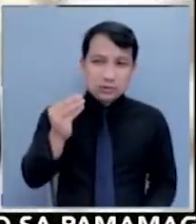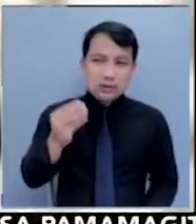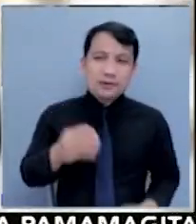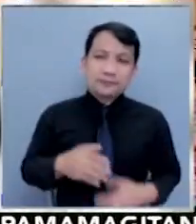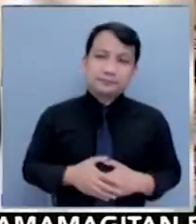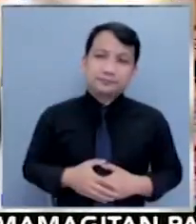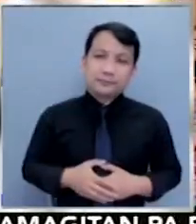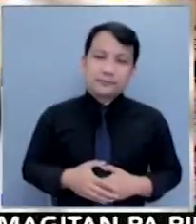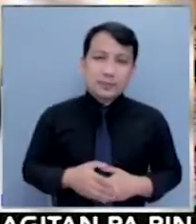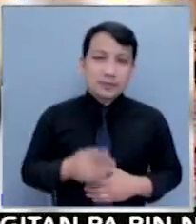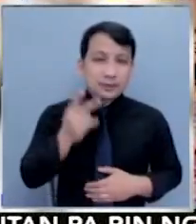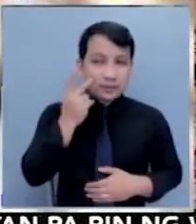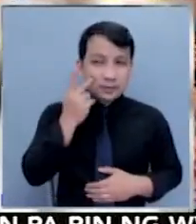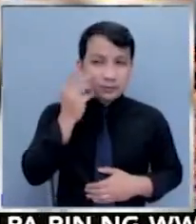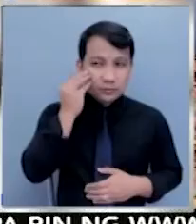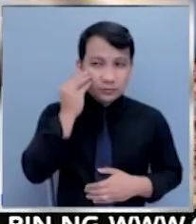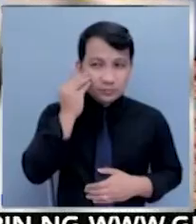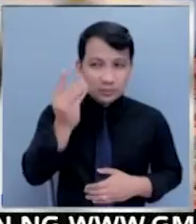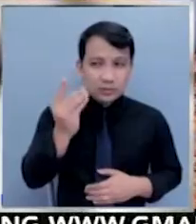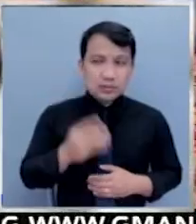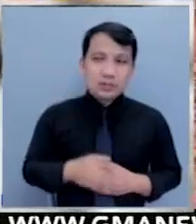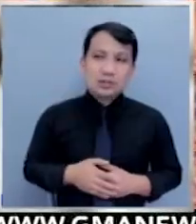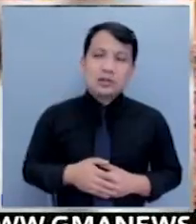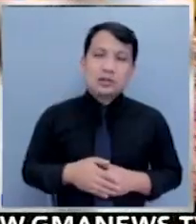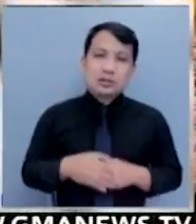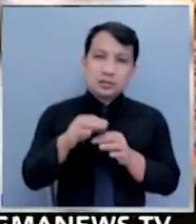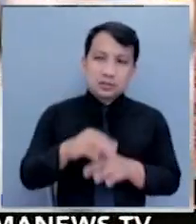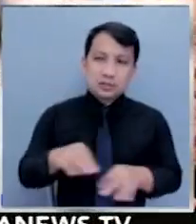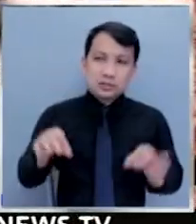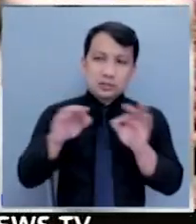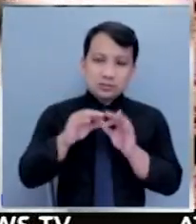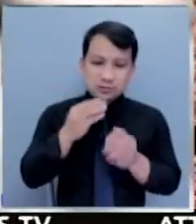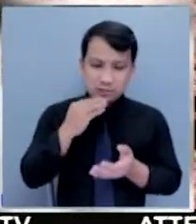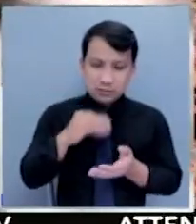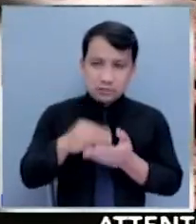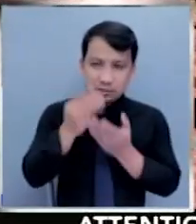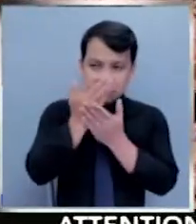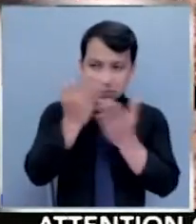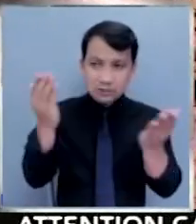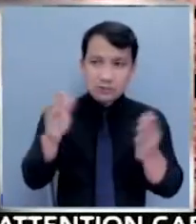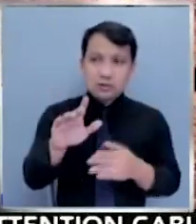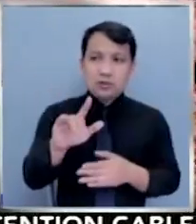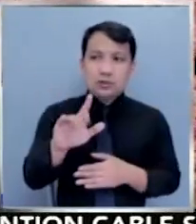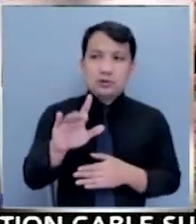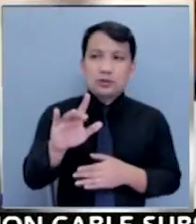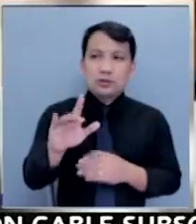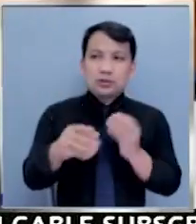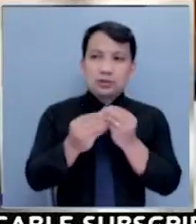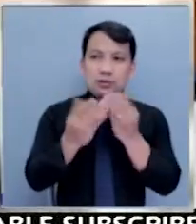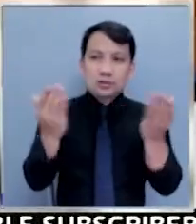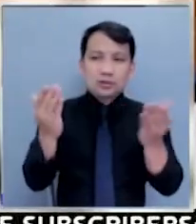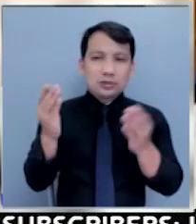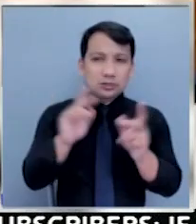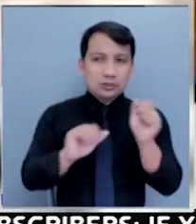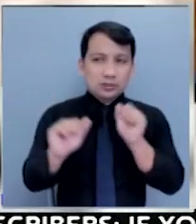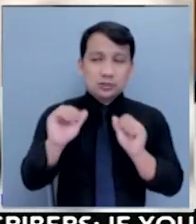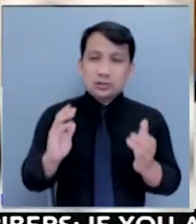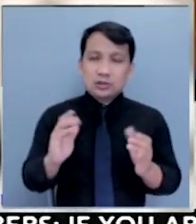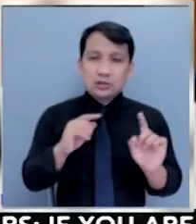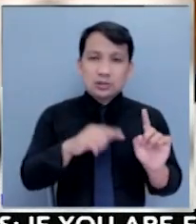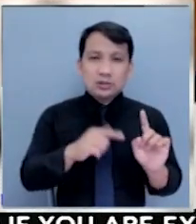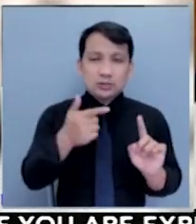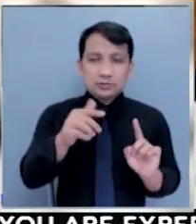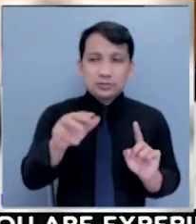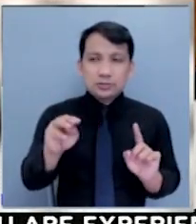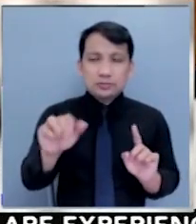Domingo. Sa espesyal na mensahe, binati ang 25 exciting Sparkle artists nina GMA Network